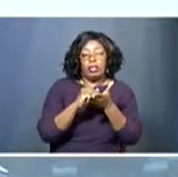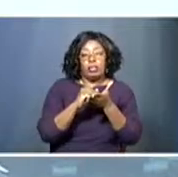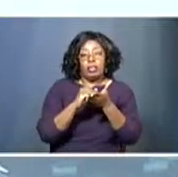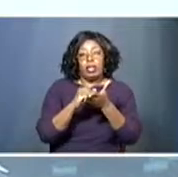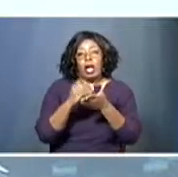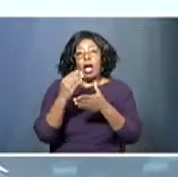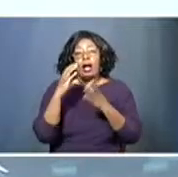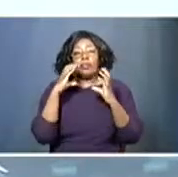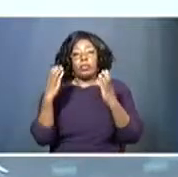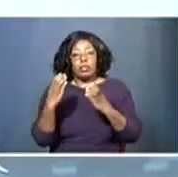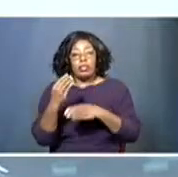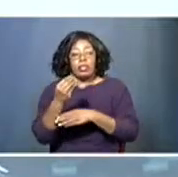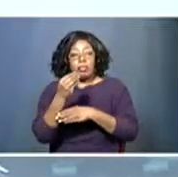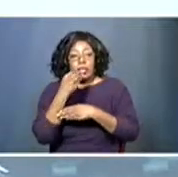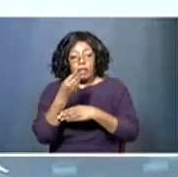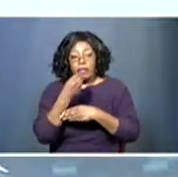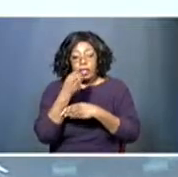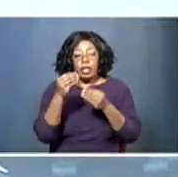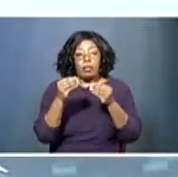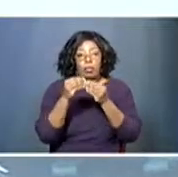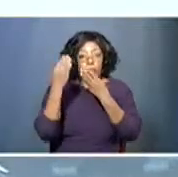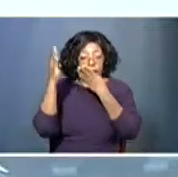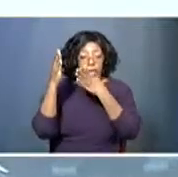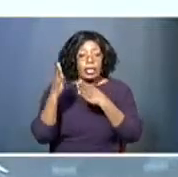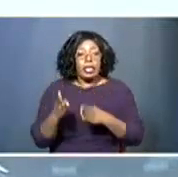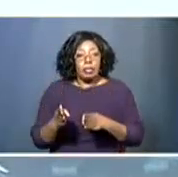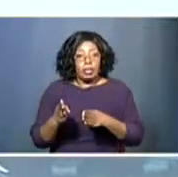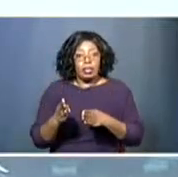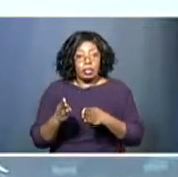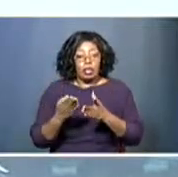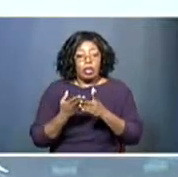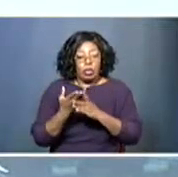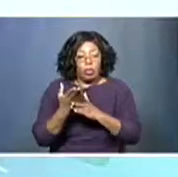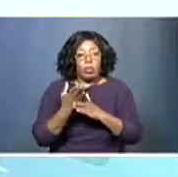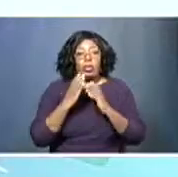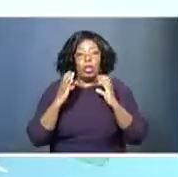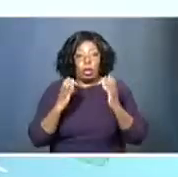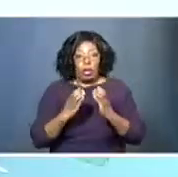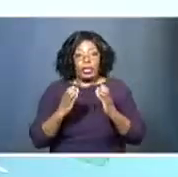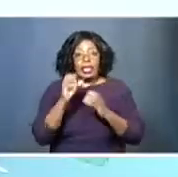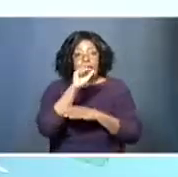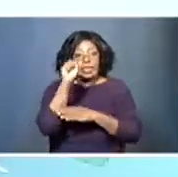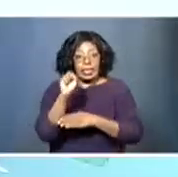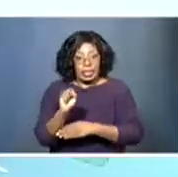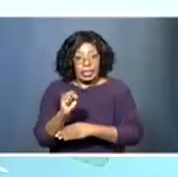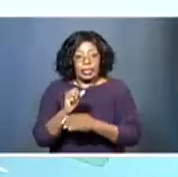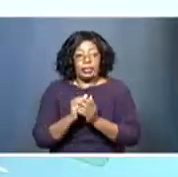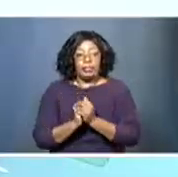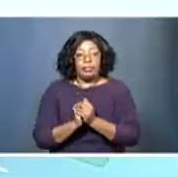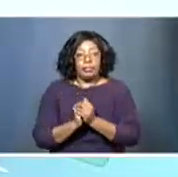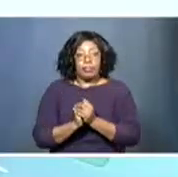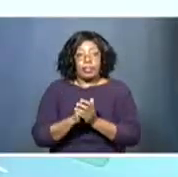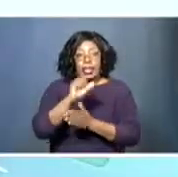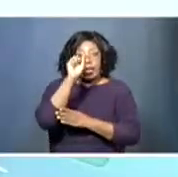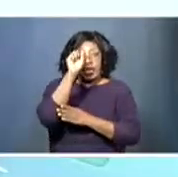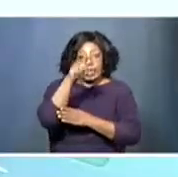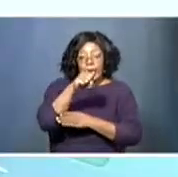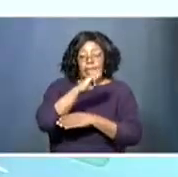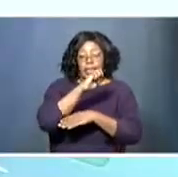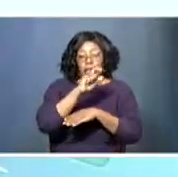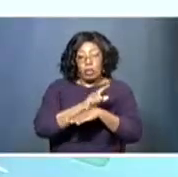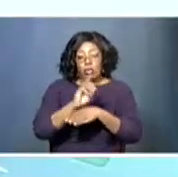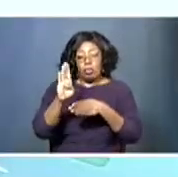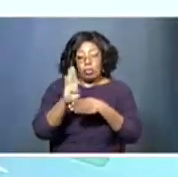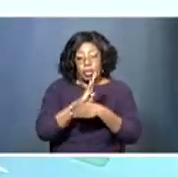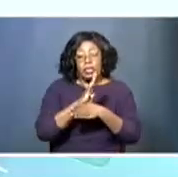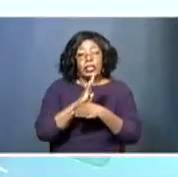than 50,000 Bahamians in need during the holiday season. Well, yes, Eleuthero's business